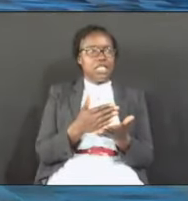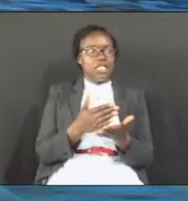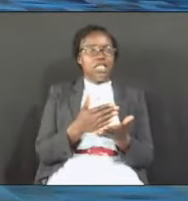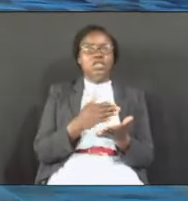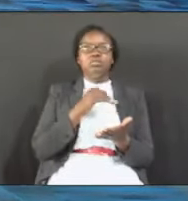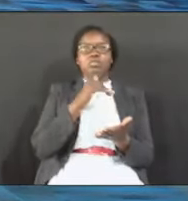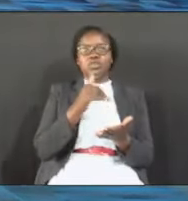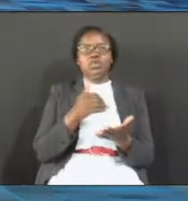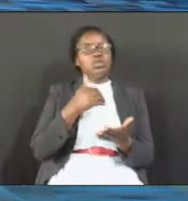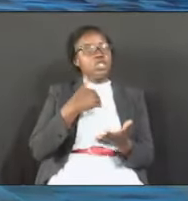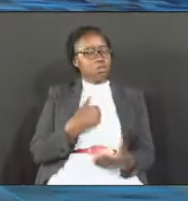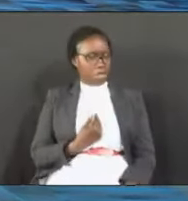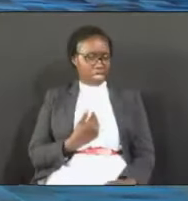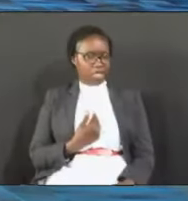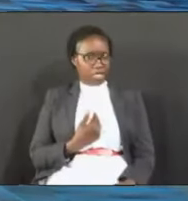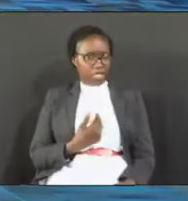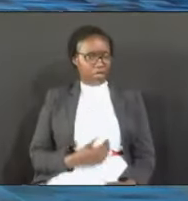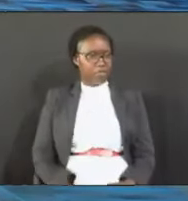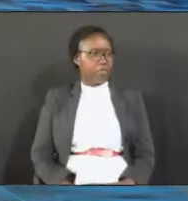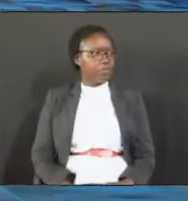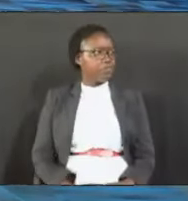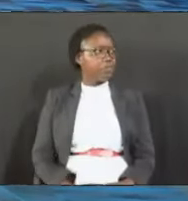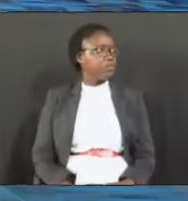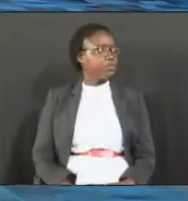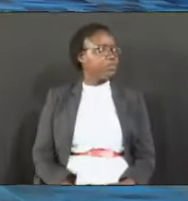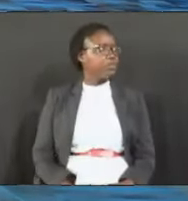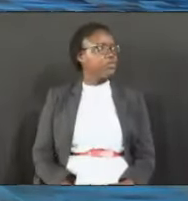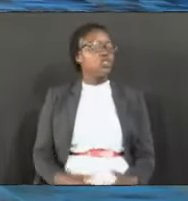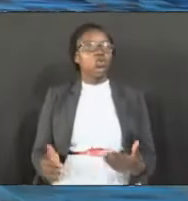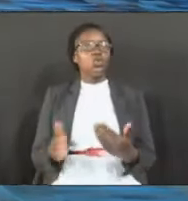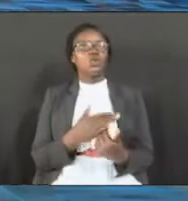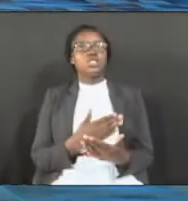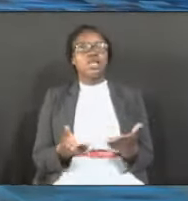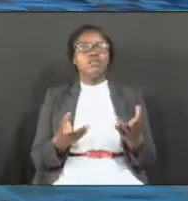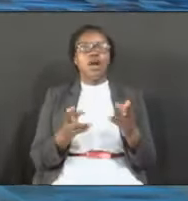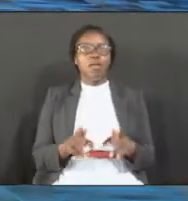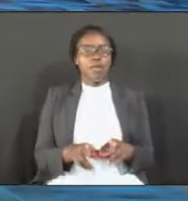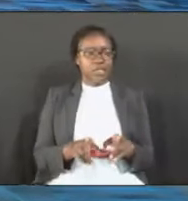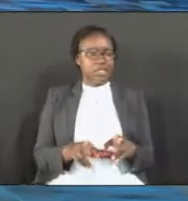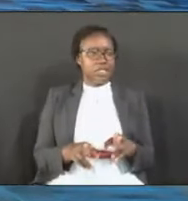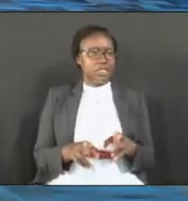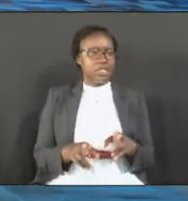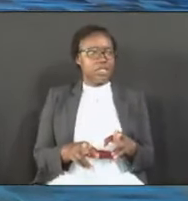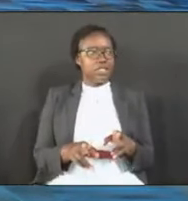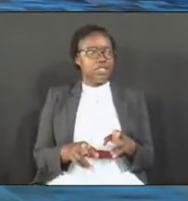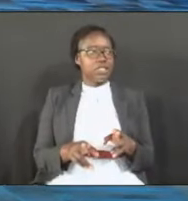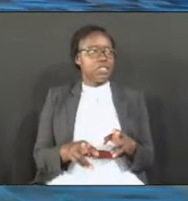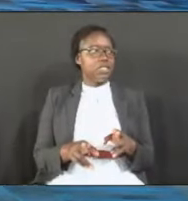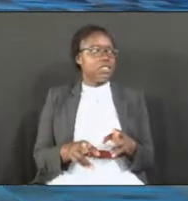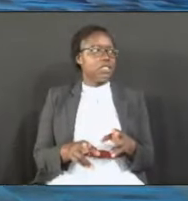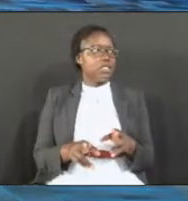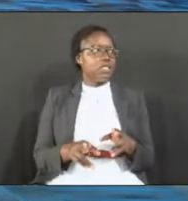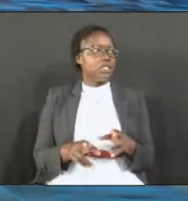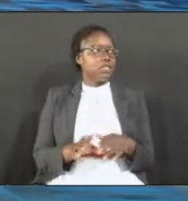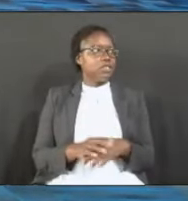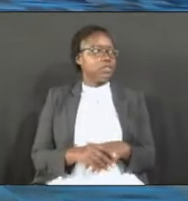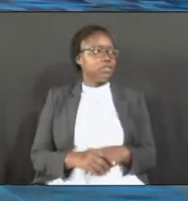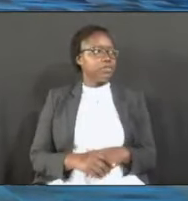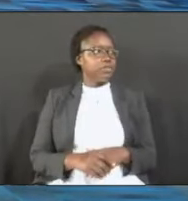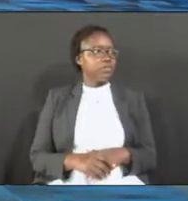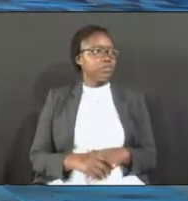Not Dismayed. Whatever, be that kind,